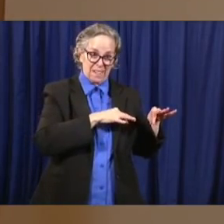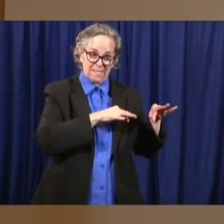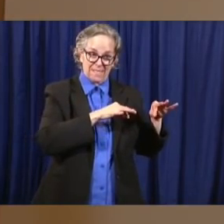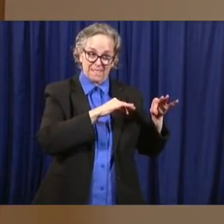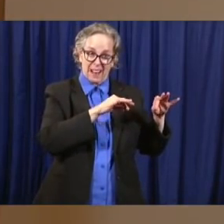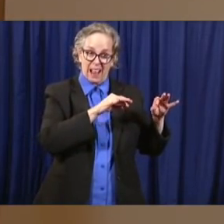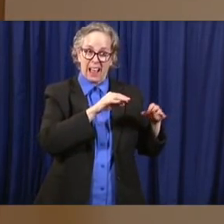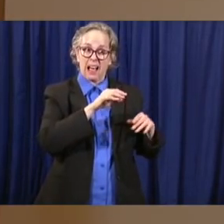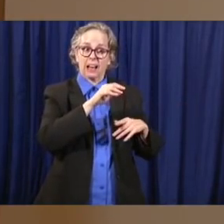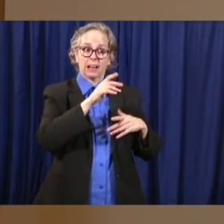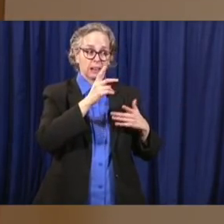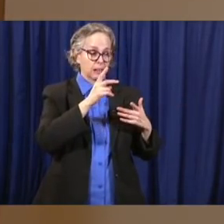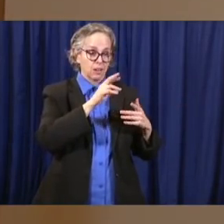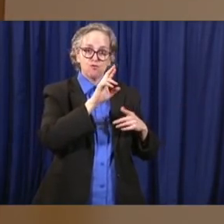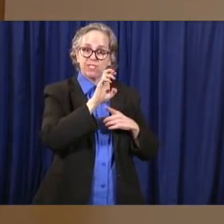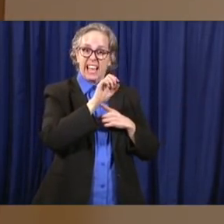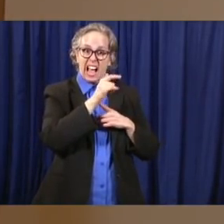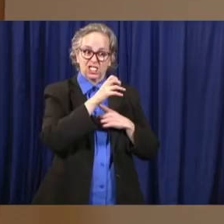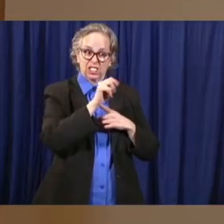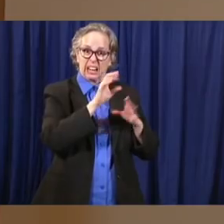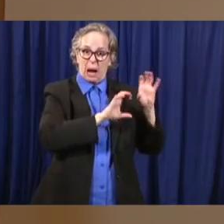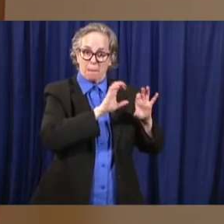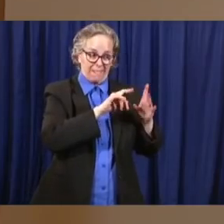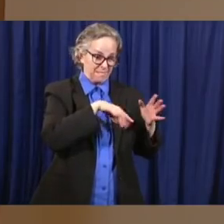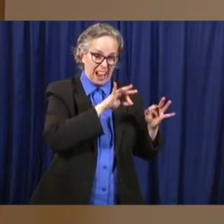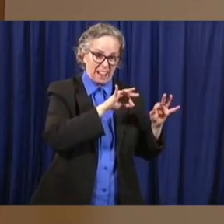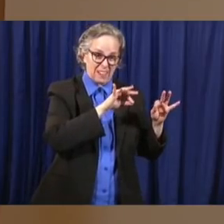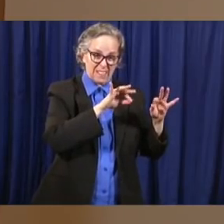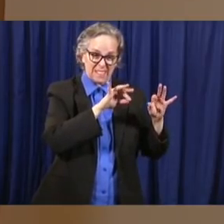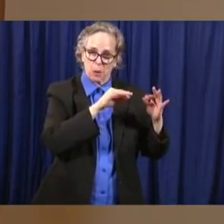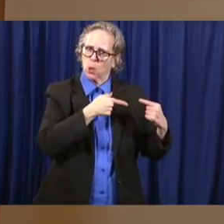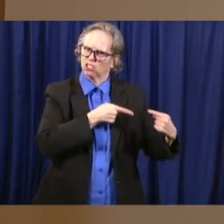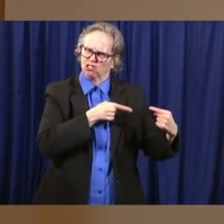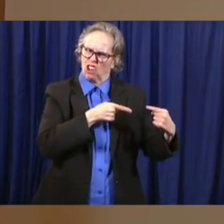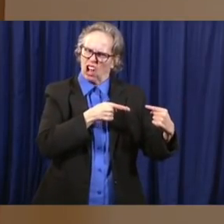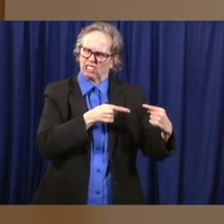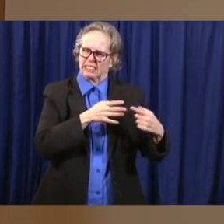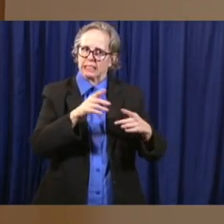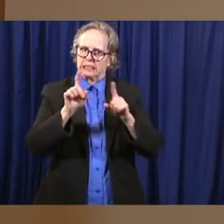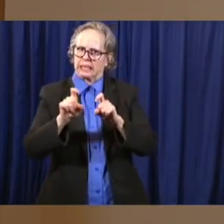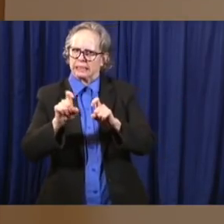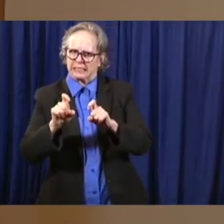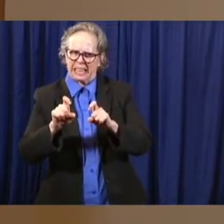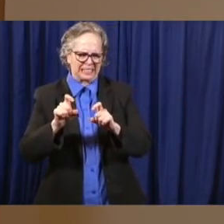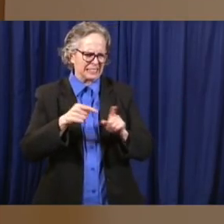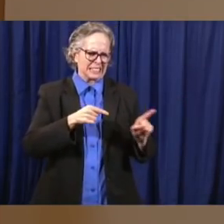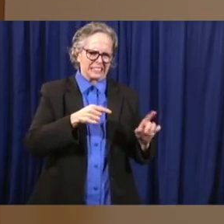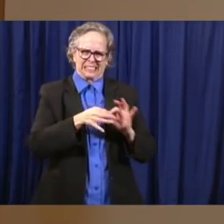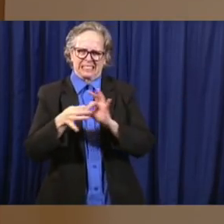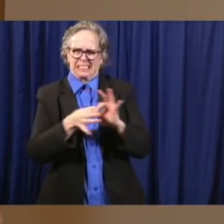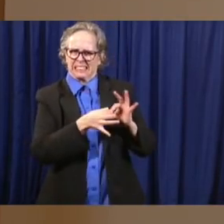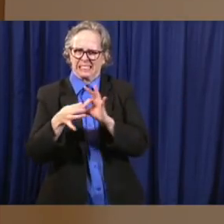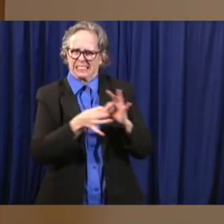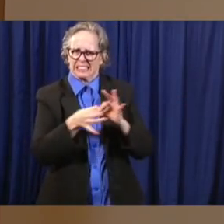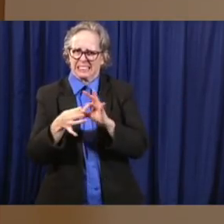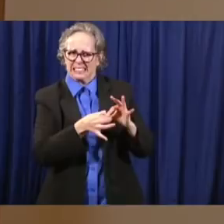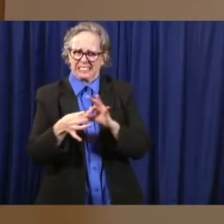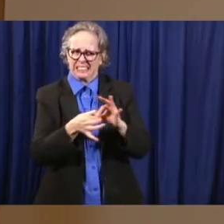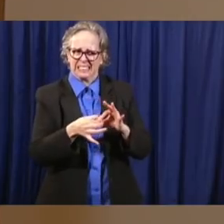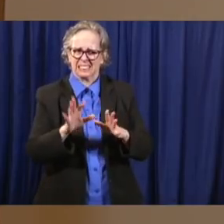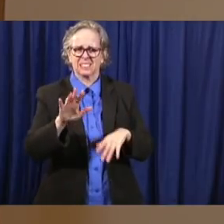struggling to keep up the testing even at the pace we are. There's just a scarcity. It's not our state, it's